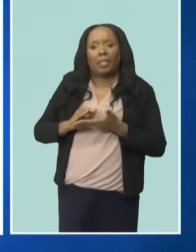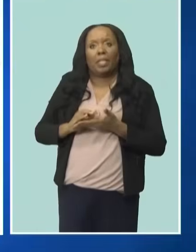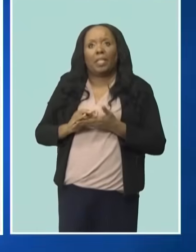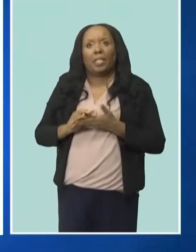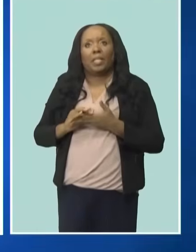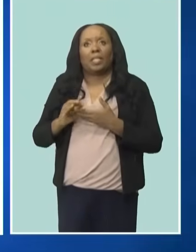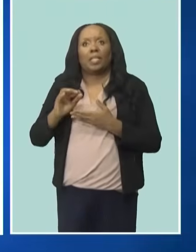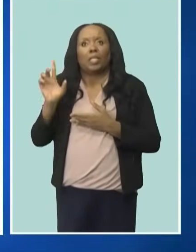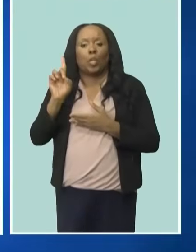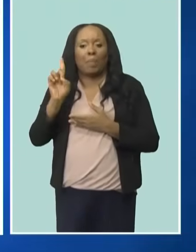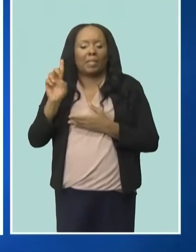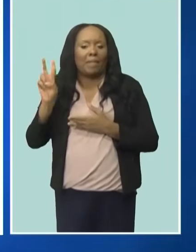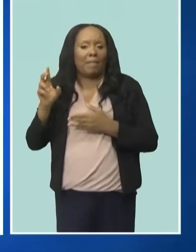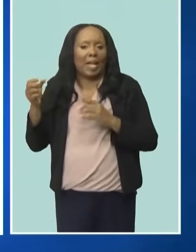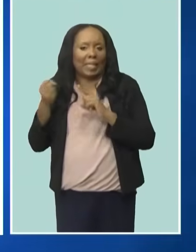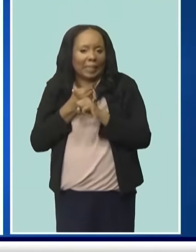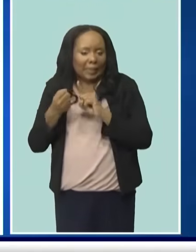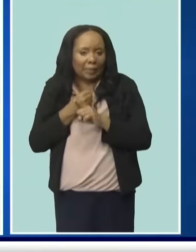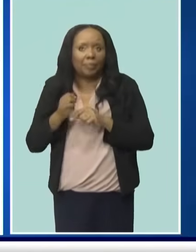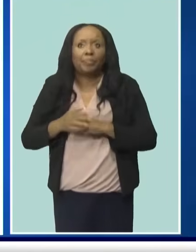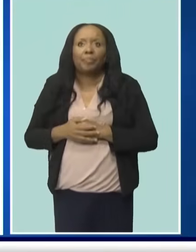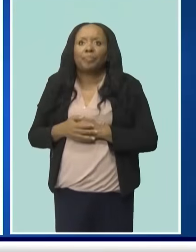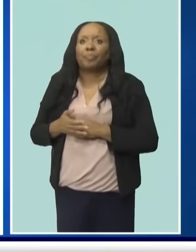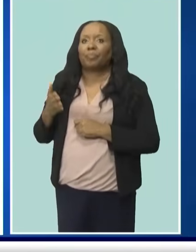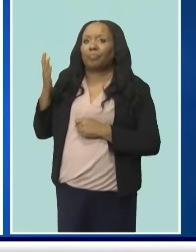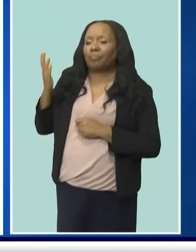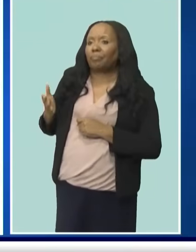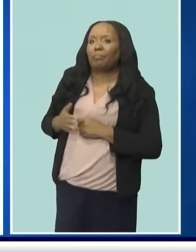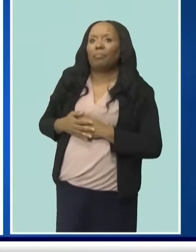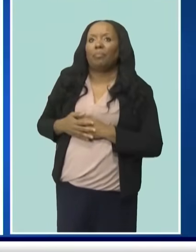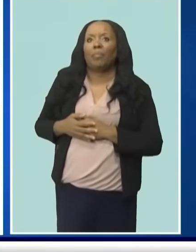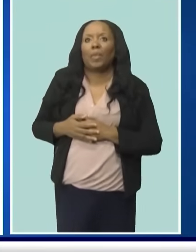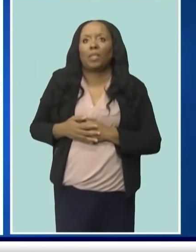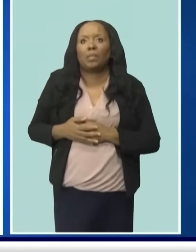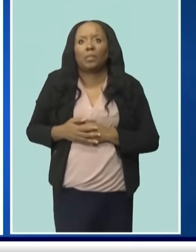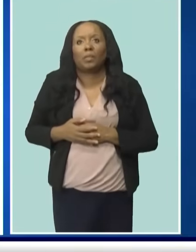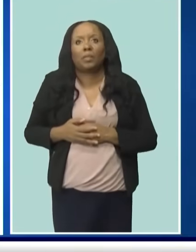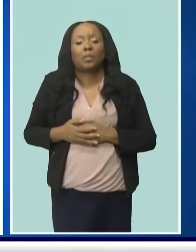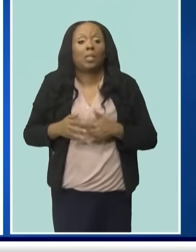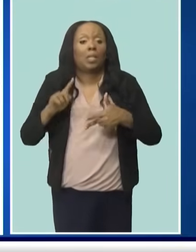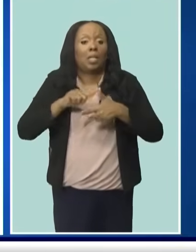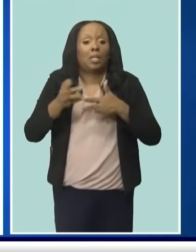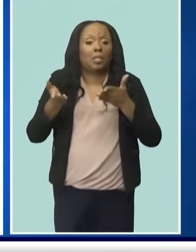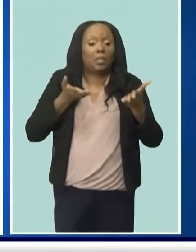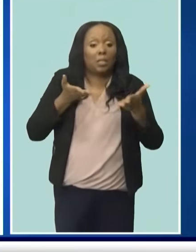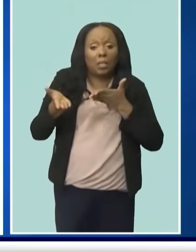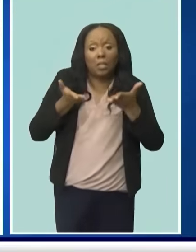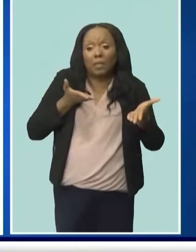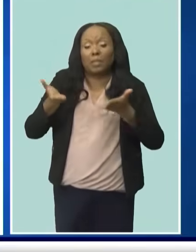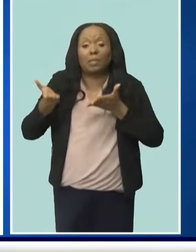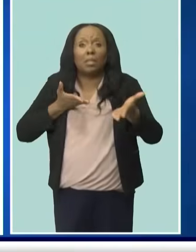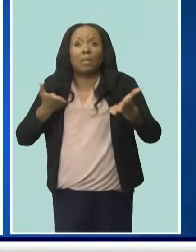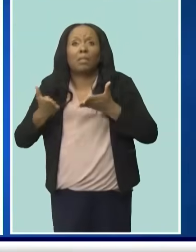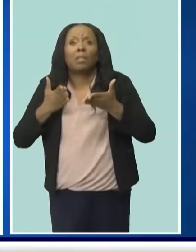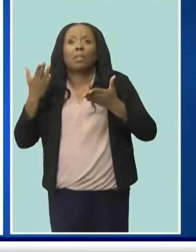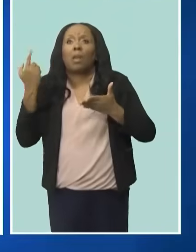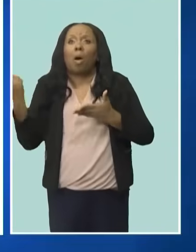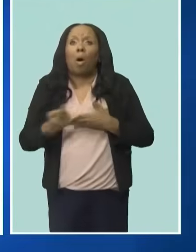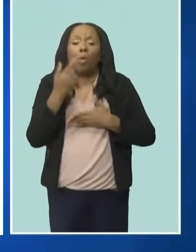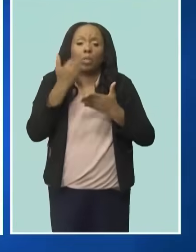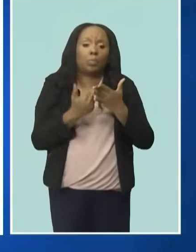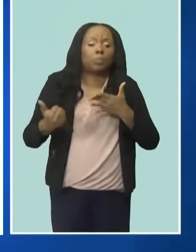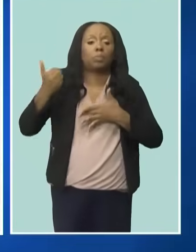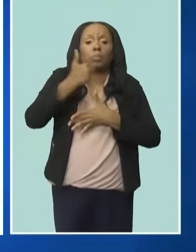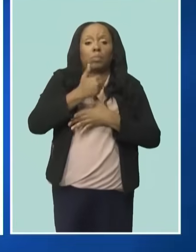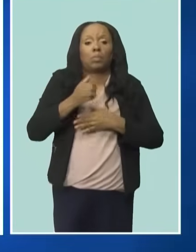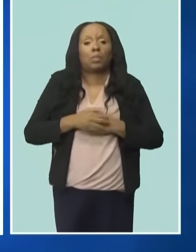And in humanity, there are three key components, and that's service, service, service. No